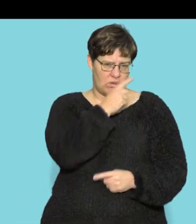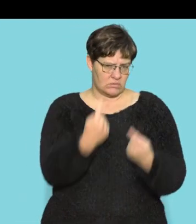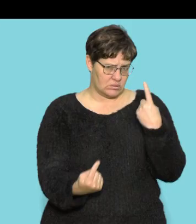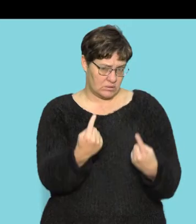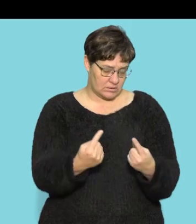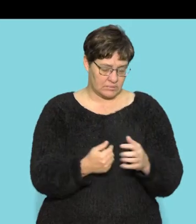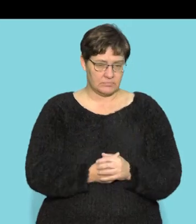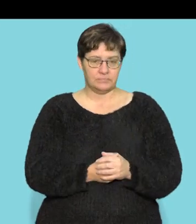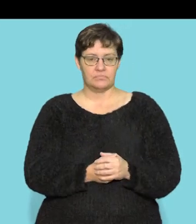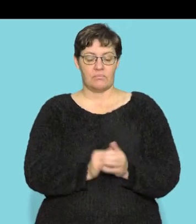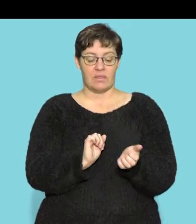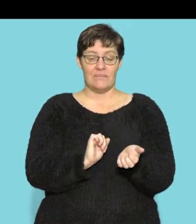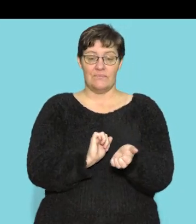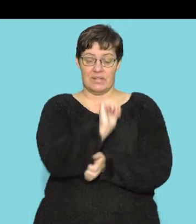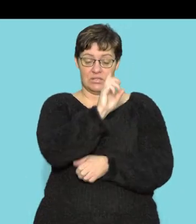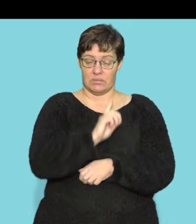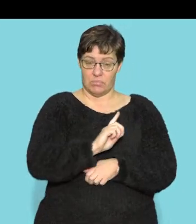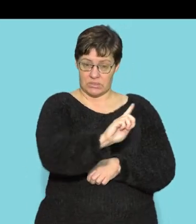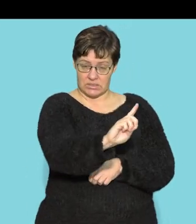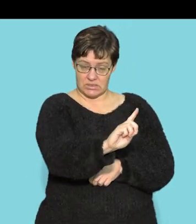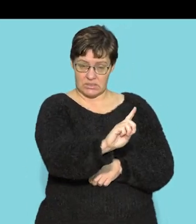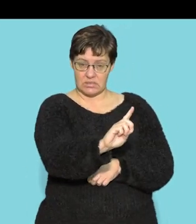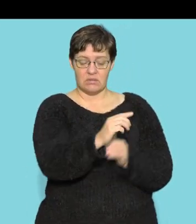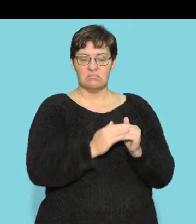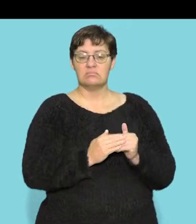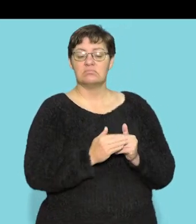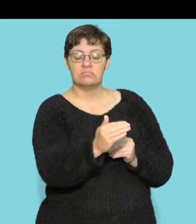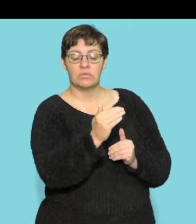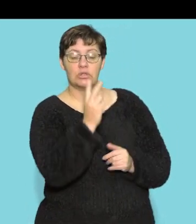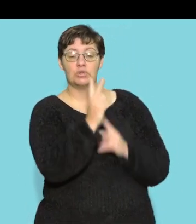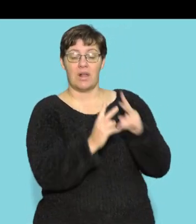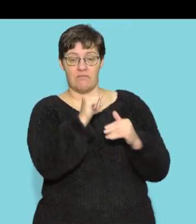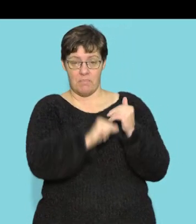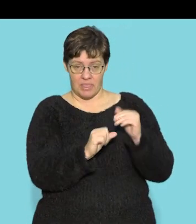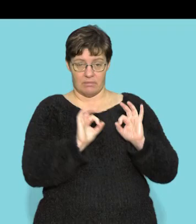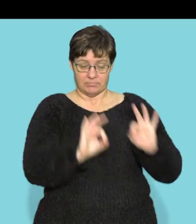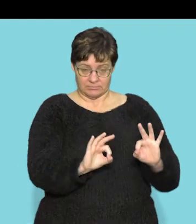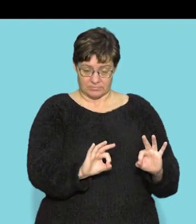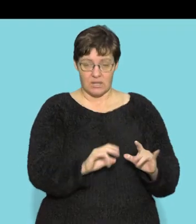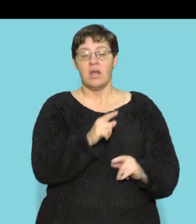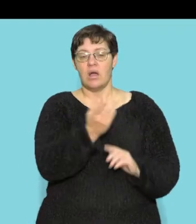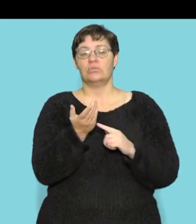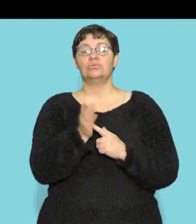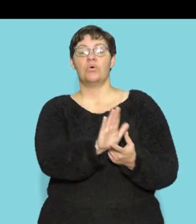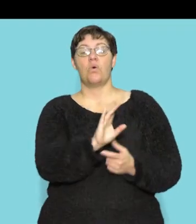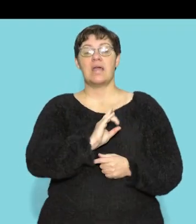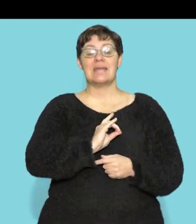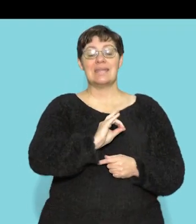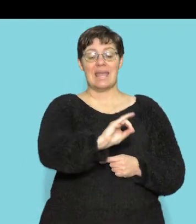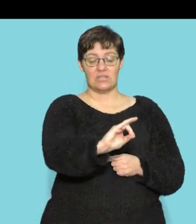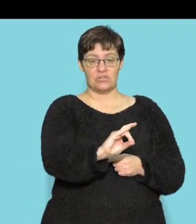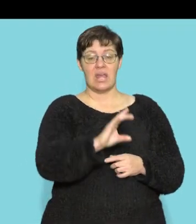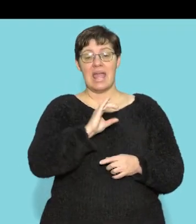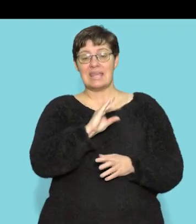right? A fixed deposit maturing within 12 months will be shown as cash and cash